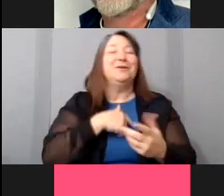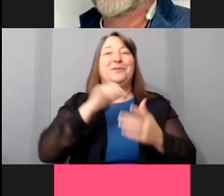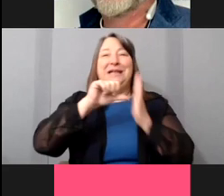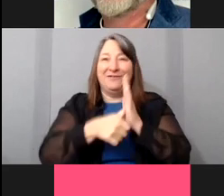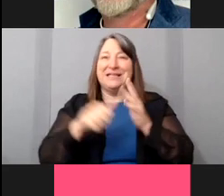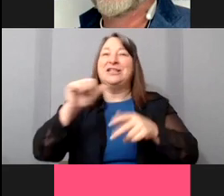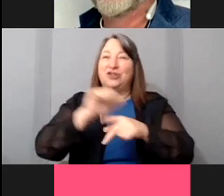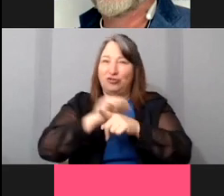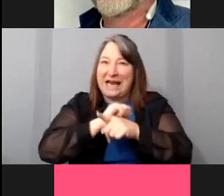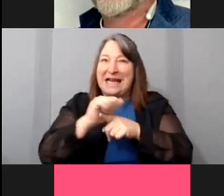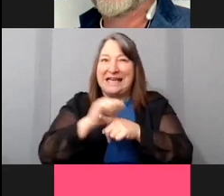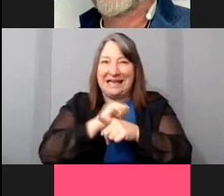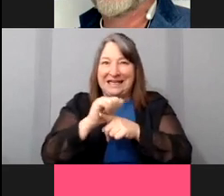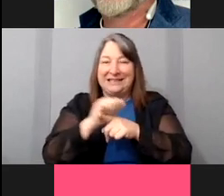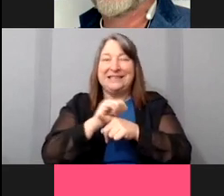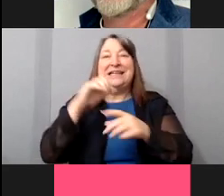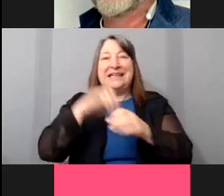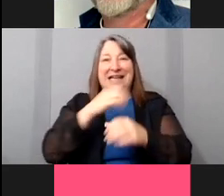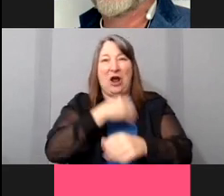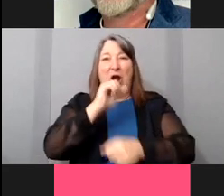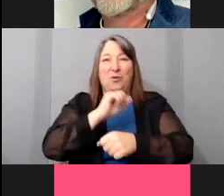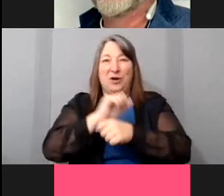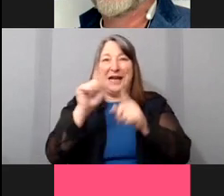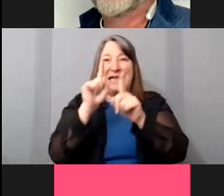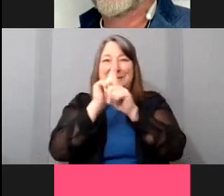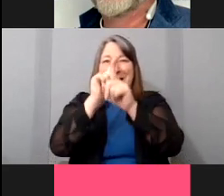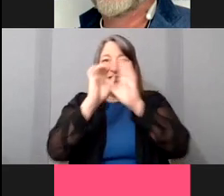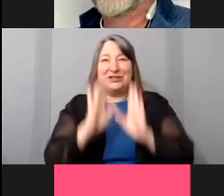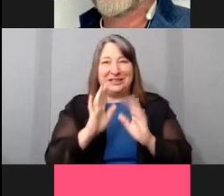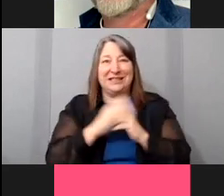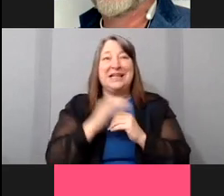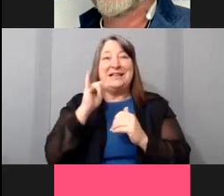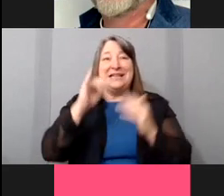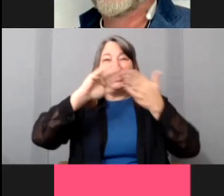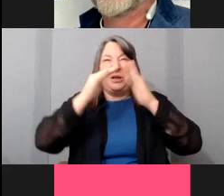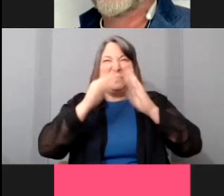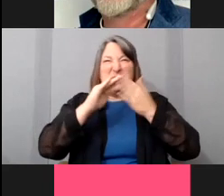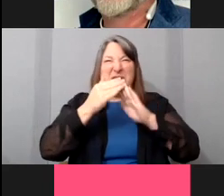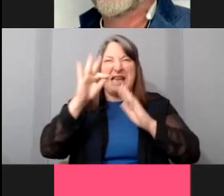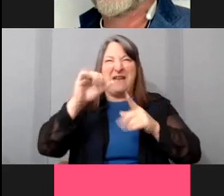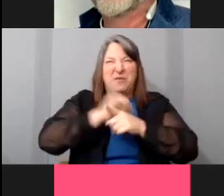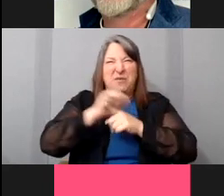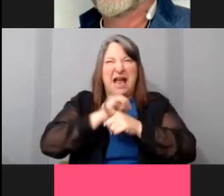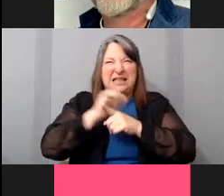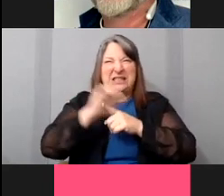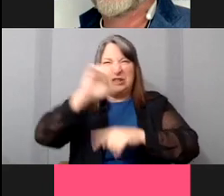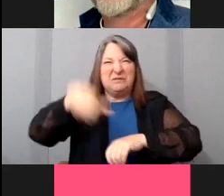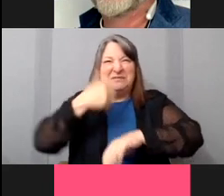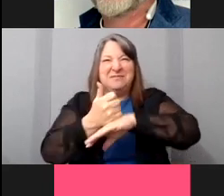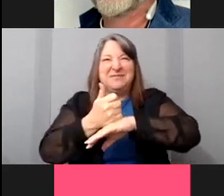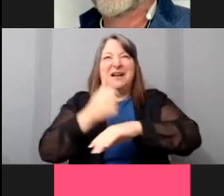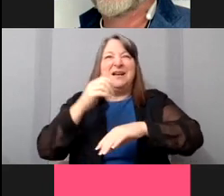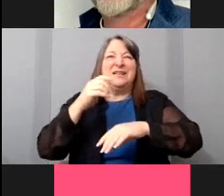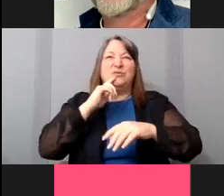at Mentor. It sounds like the community of practice that you all put together is also pretty heavy on skill building and kind of